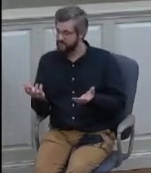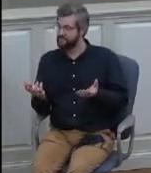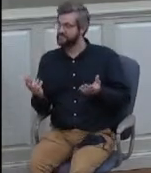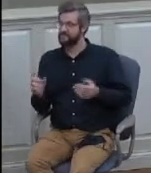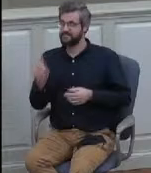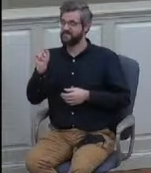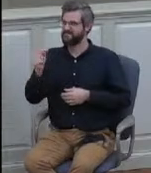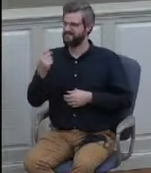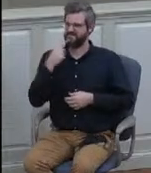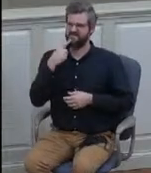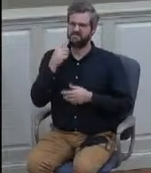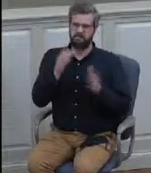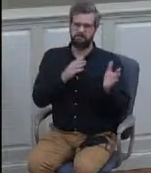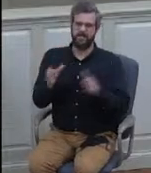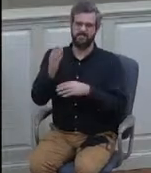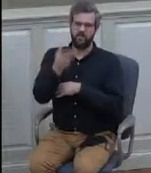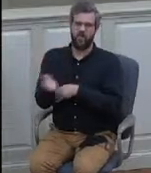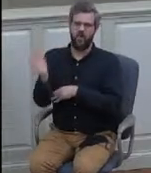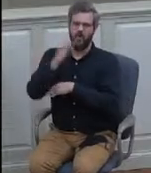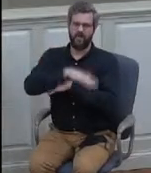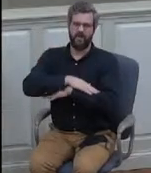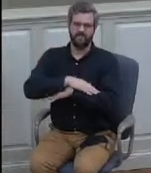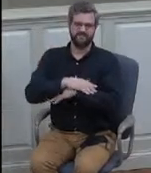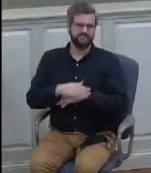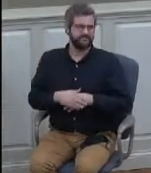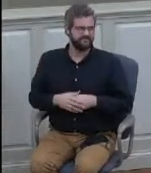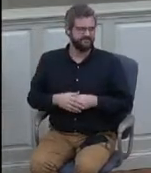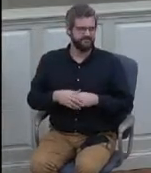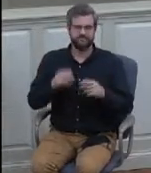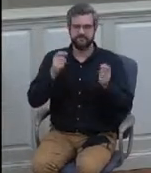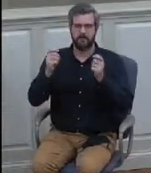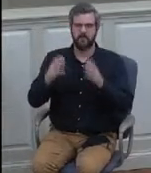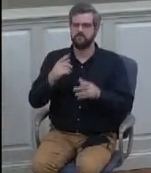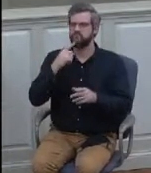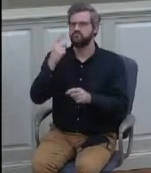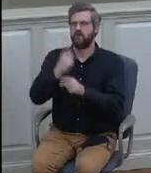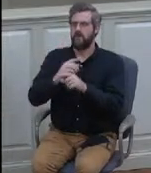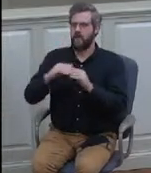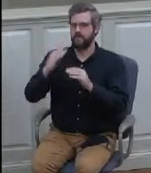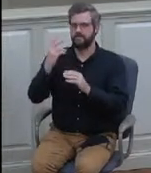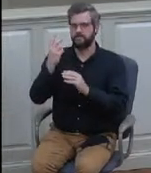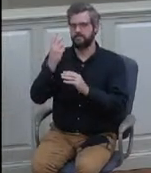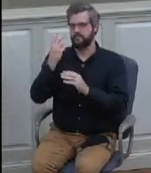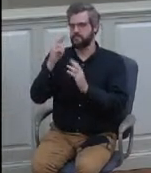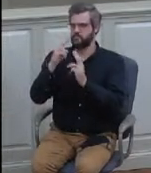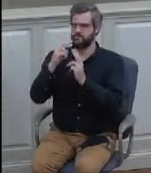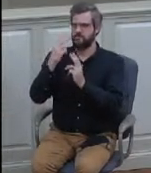you better plan on all day. Okay. Yeah, you're going to want at least a couple of hours,